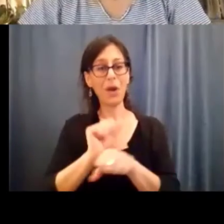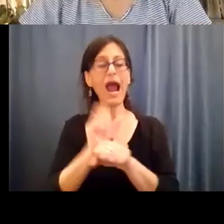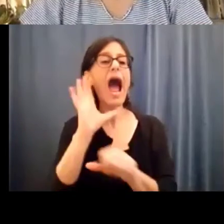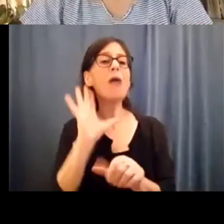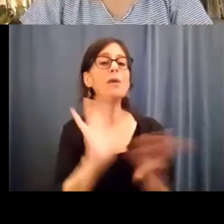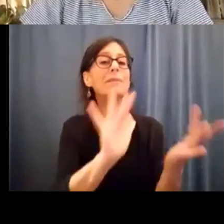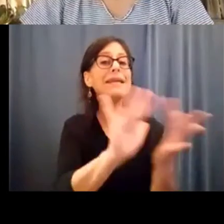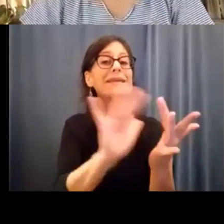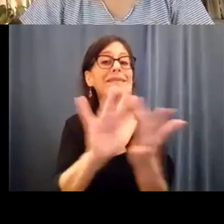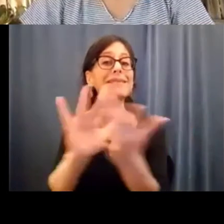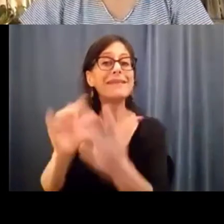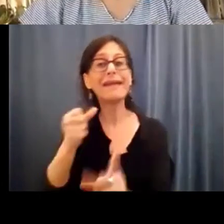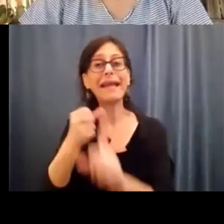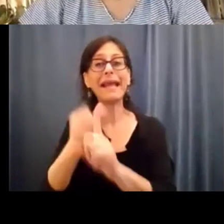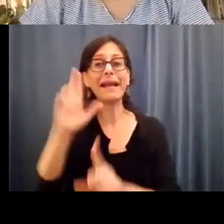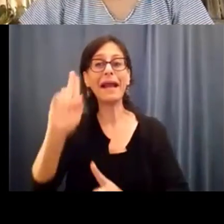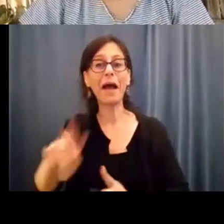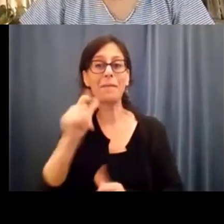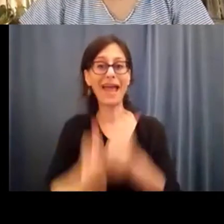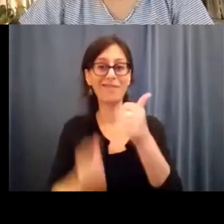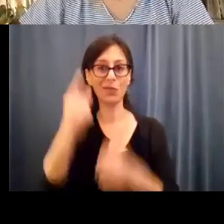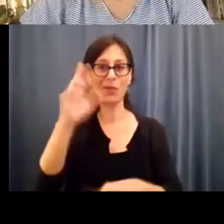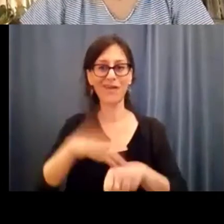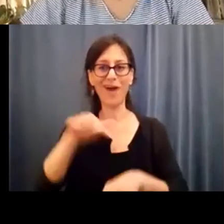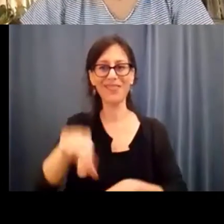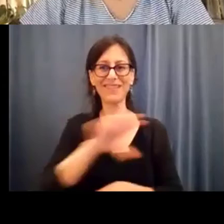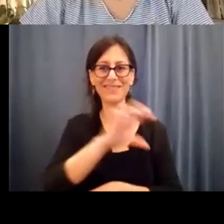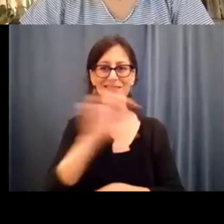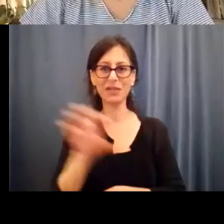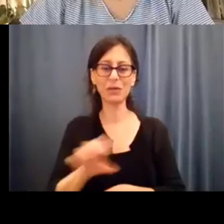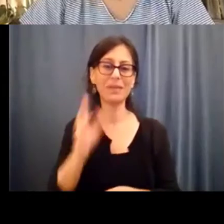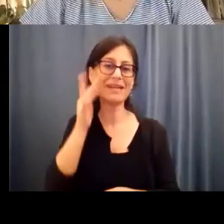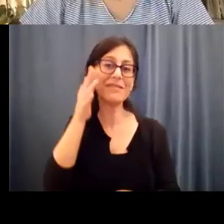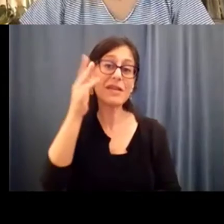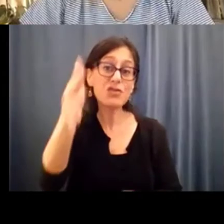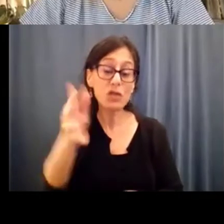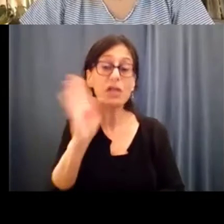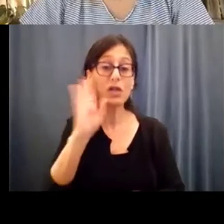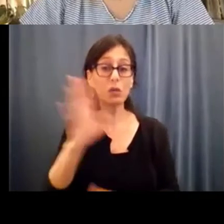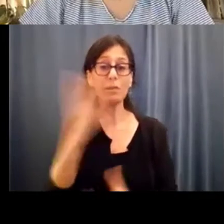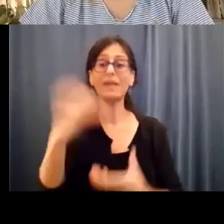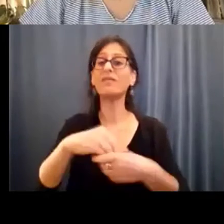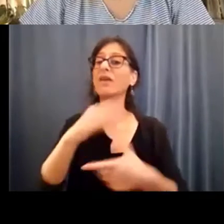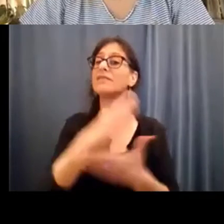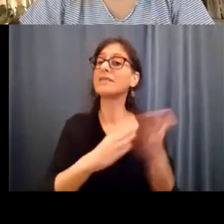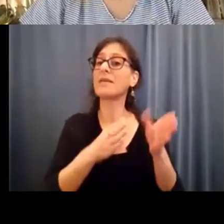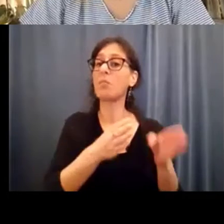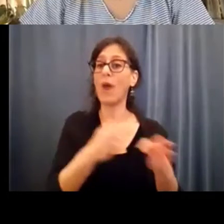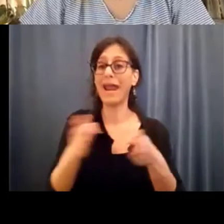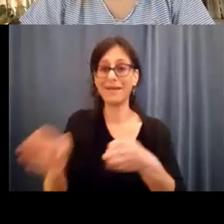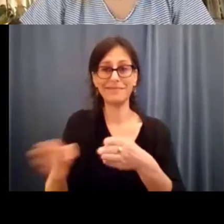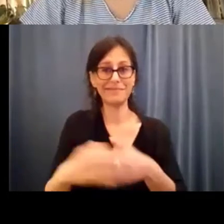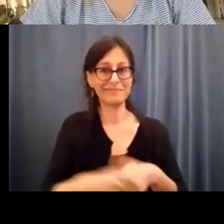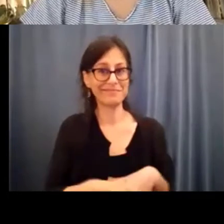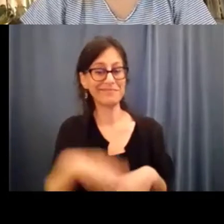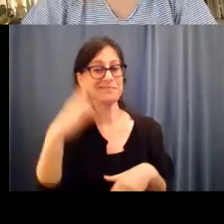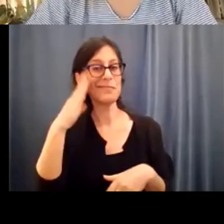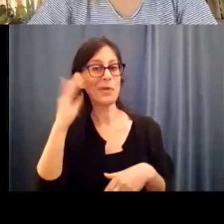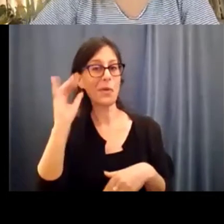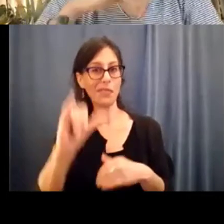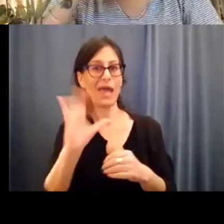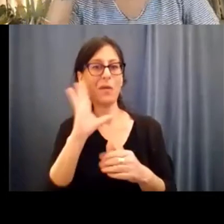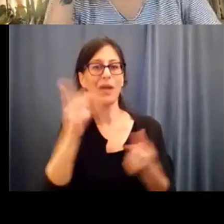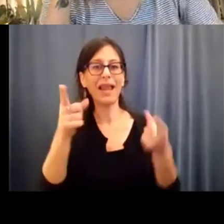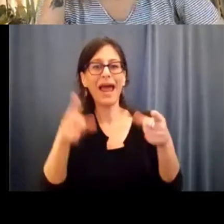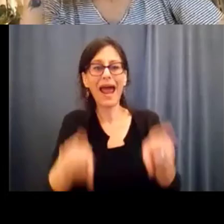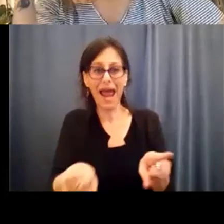will be hitting up everybody on this Zoom eventually. You'll be involved in some way. So, just know